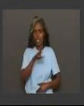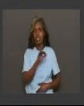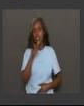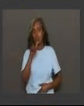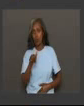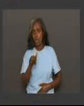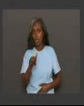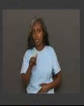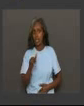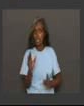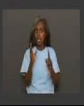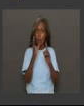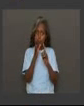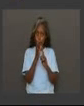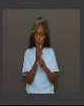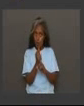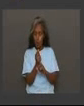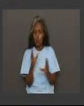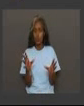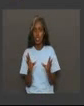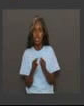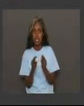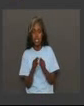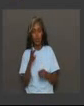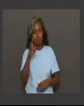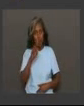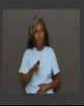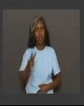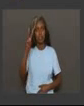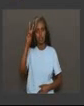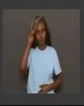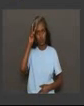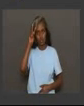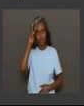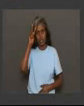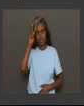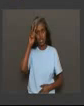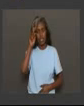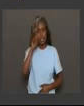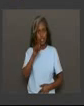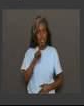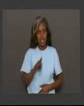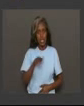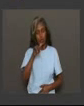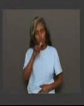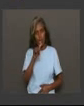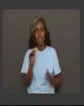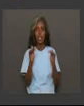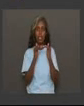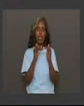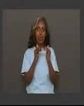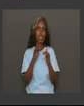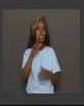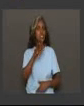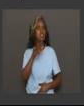y that belong to the set of r squared, such that y